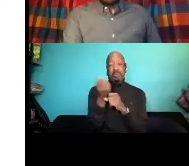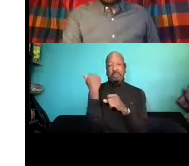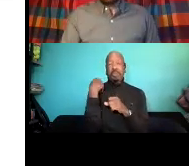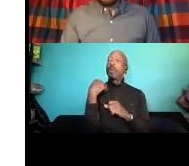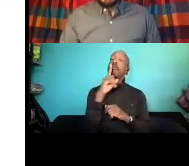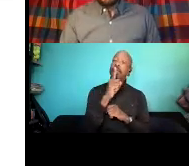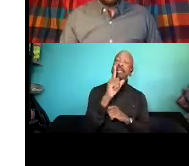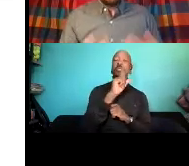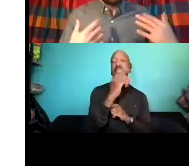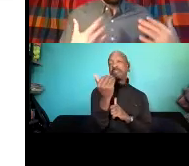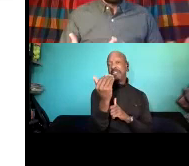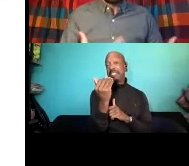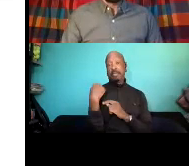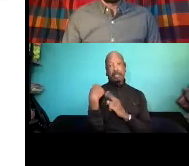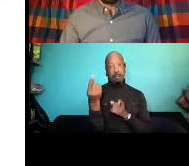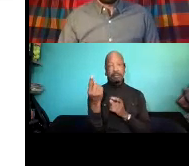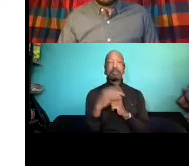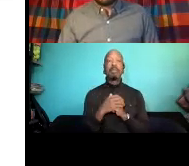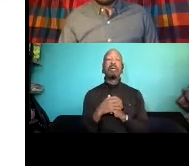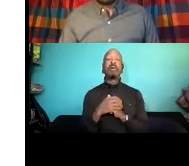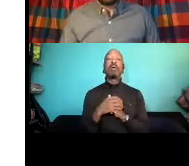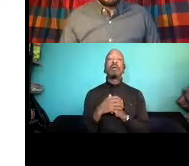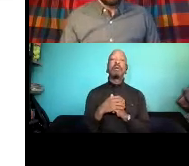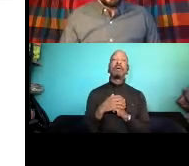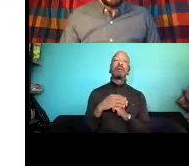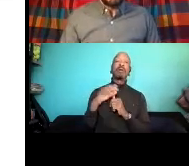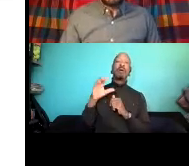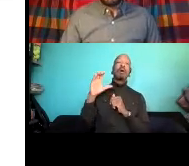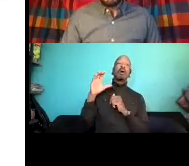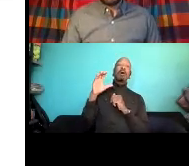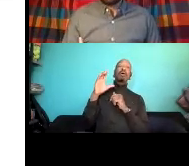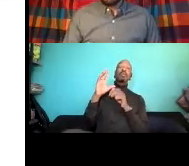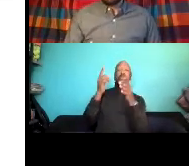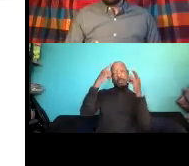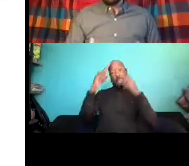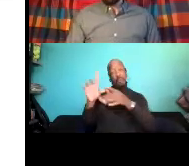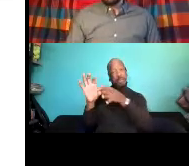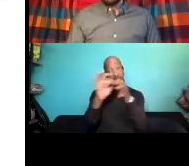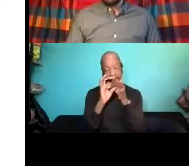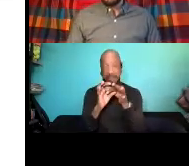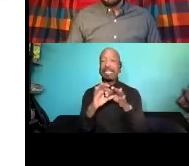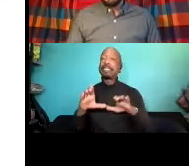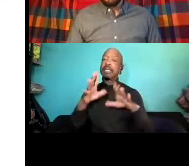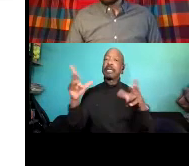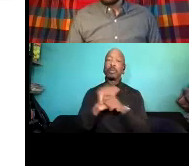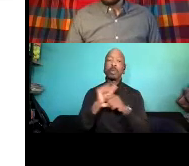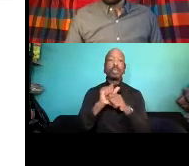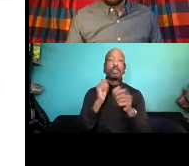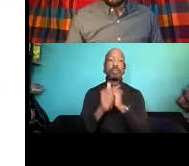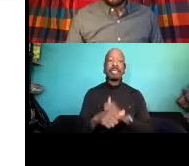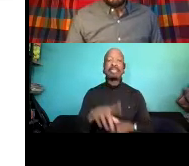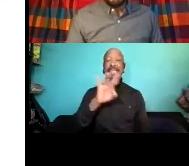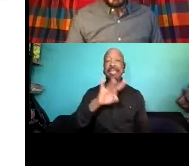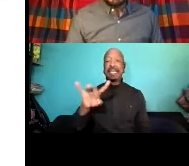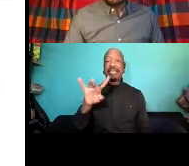2015 and the years leading up to it, there was a coalition of organizations that did a lot of work to pass a law called AB 816, the California